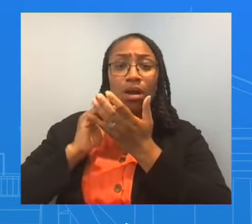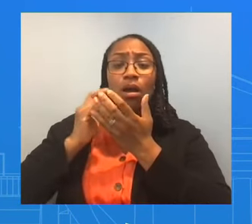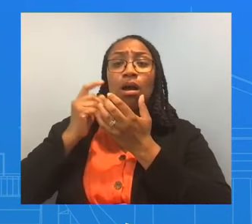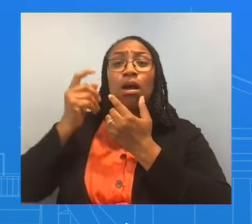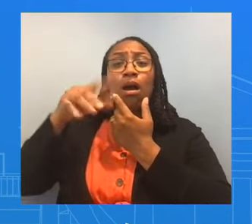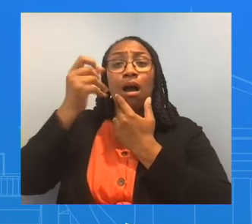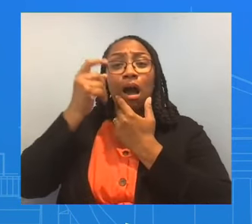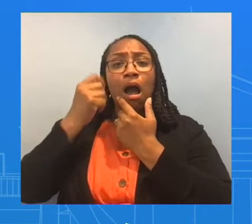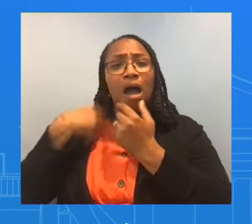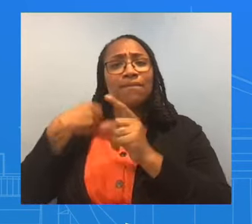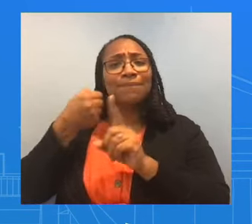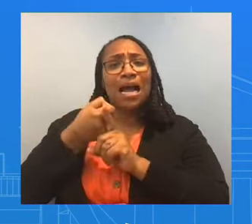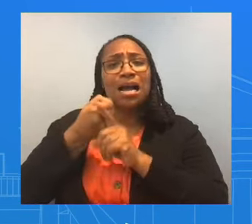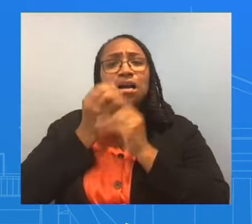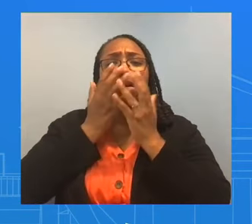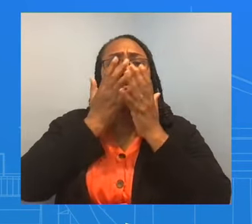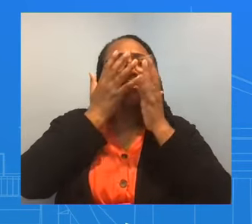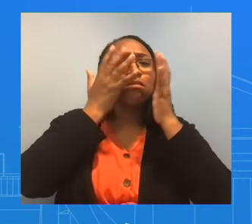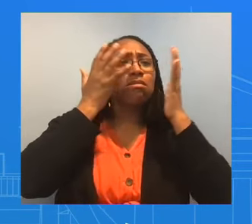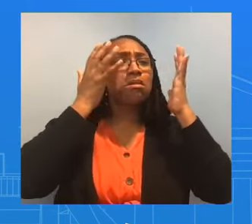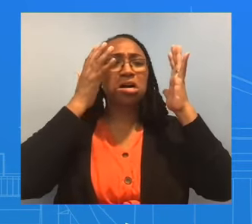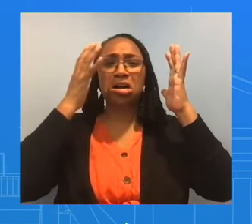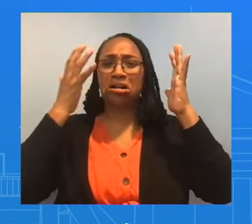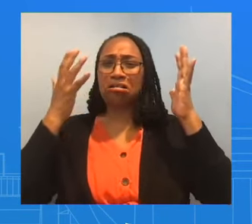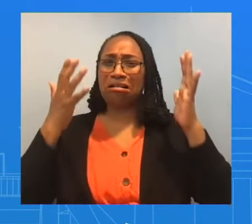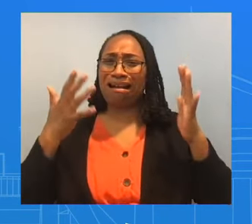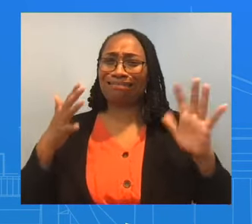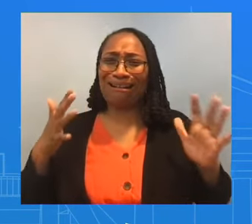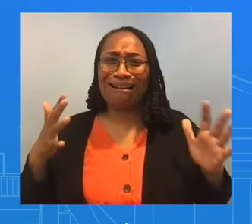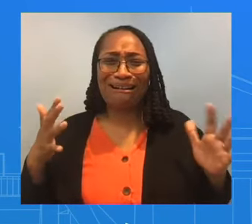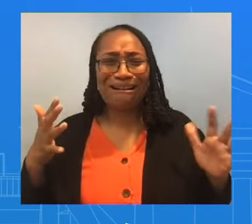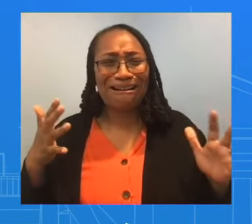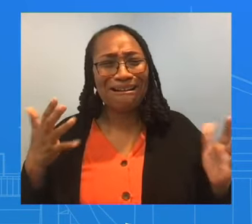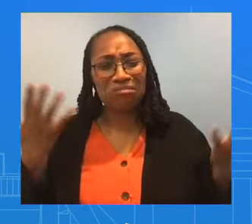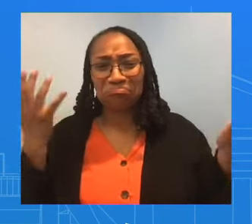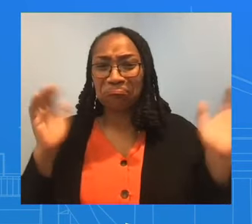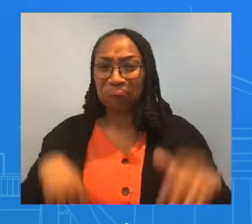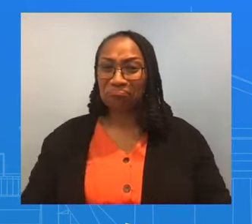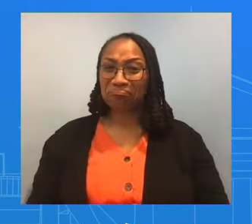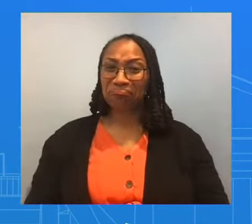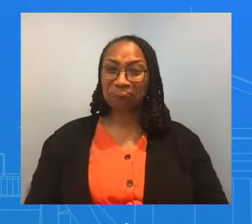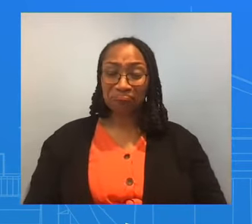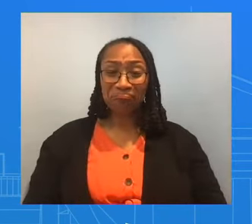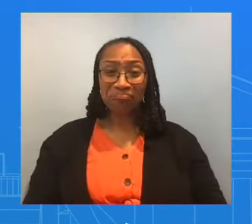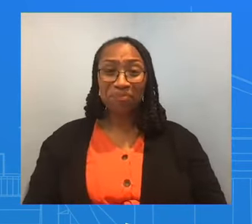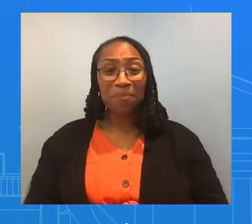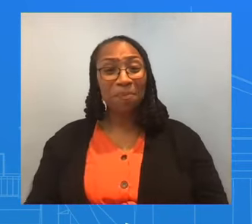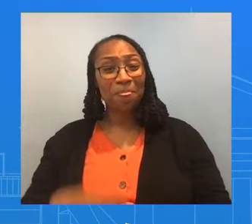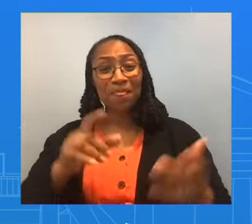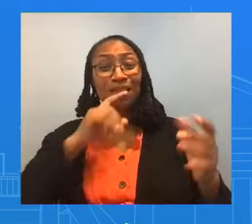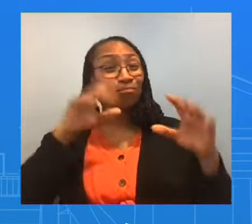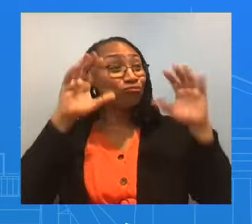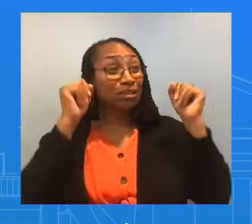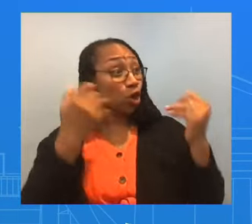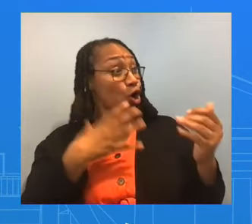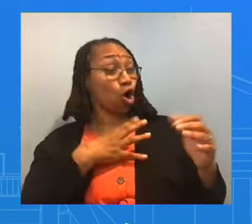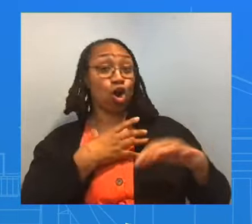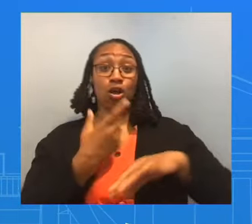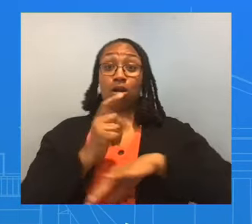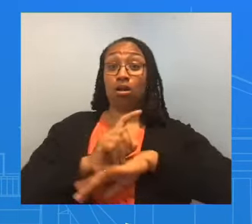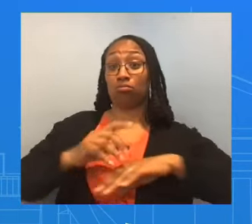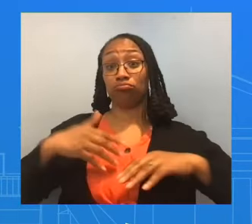watching a little bit of that detail. And, the president is now, he went through the procedure. It started clearly last night. He went through the